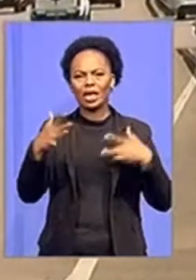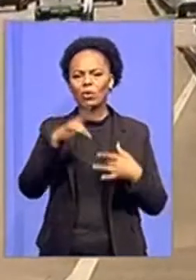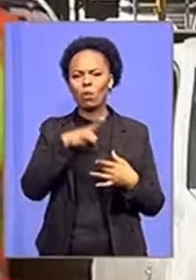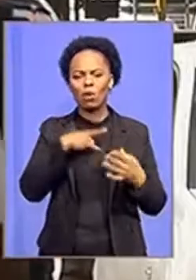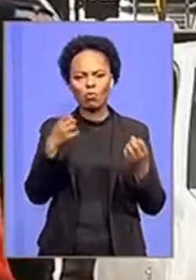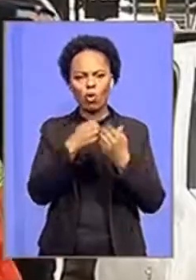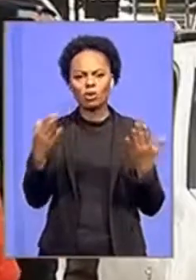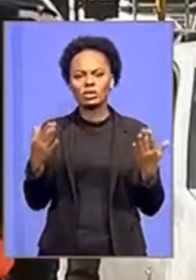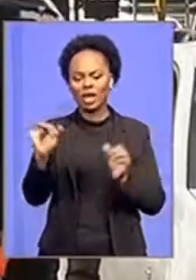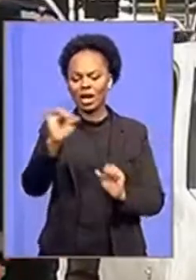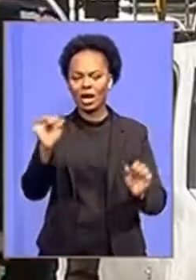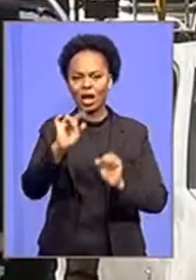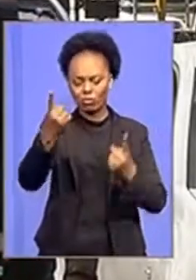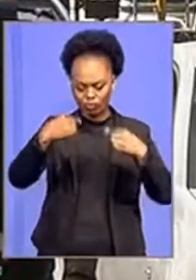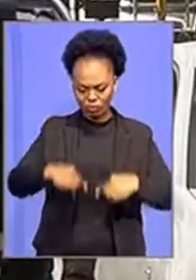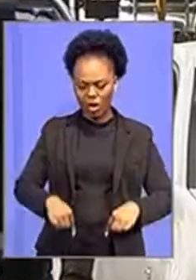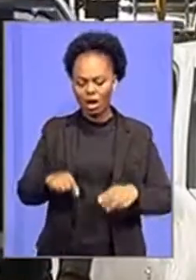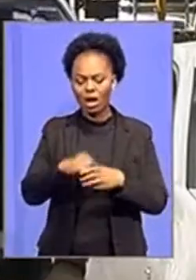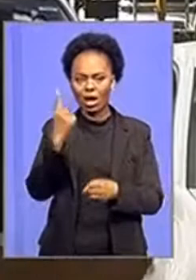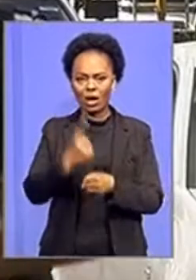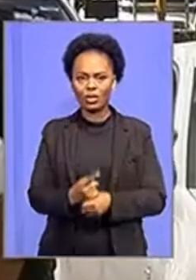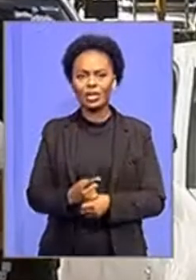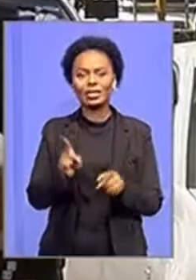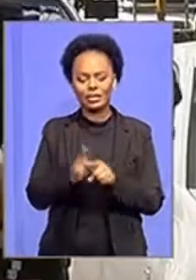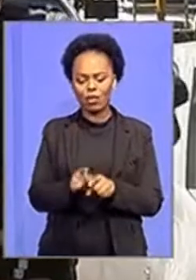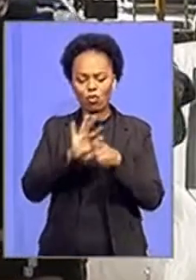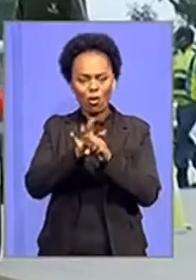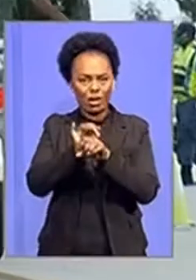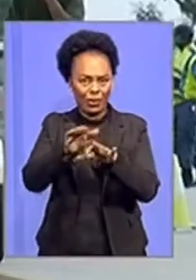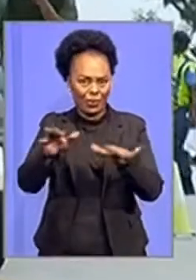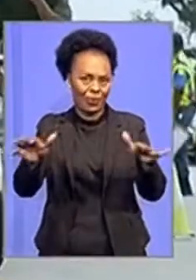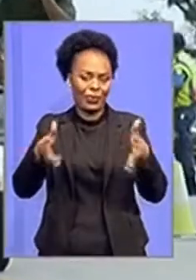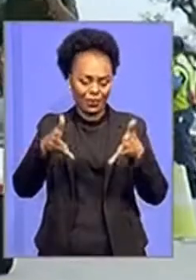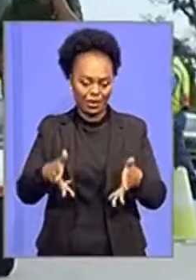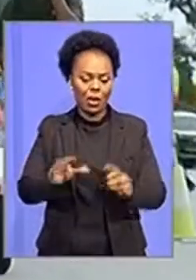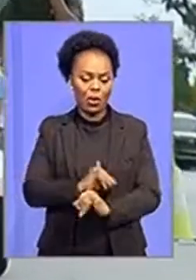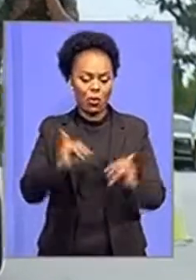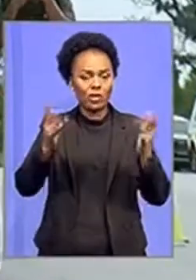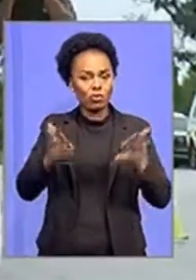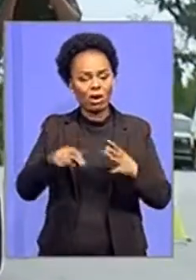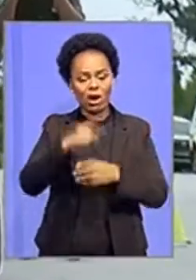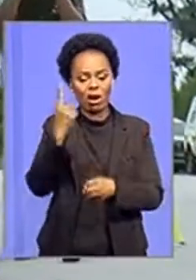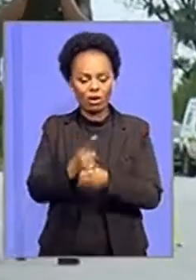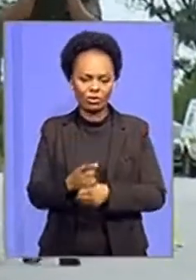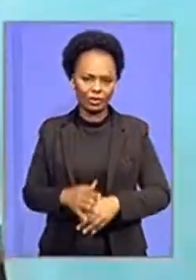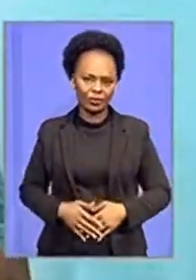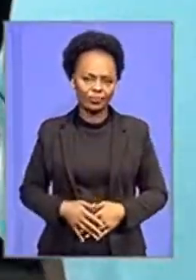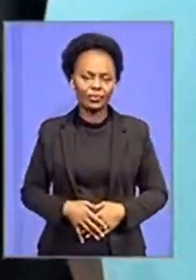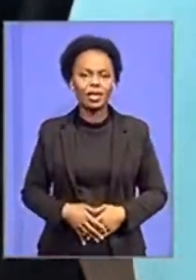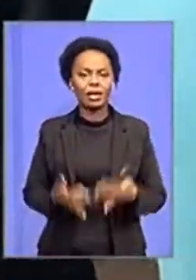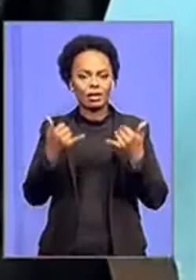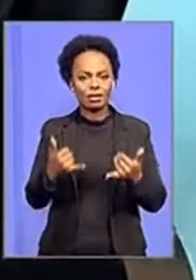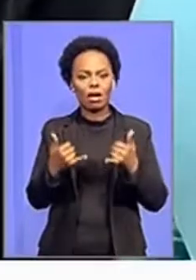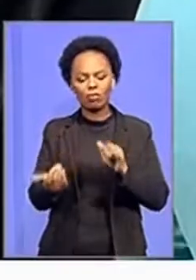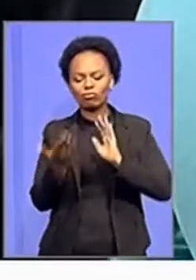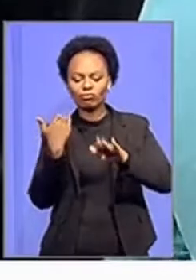tsenago Gauteng ge leuba la COVID-19 le hlasetše profense. Go sa le bjalo, go matlafaditšwe mananeo a